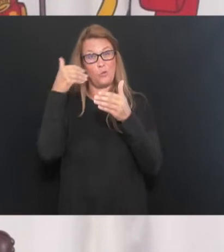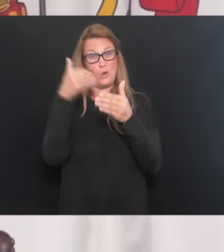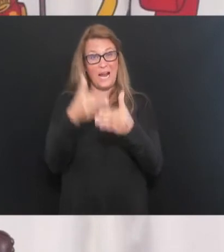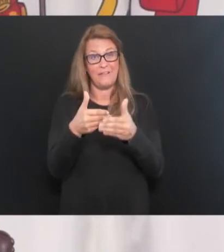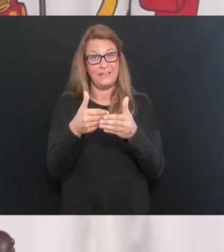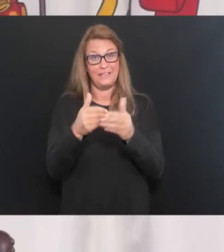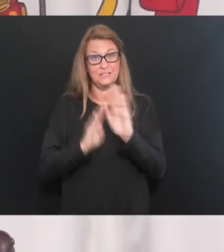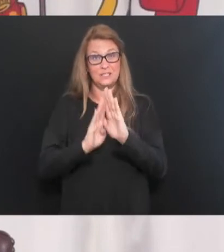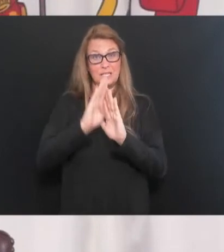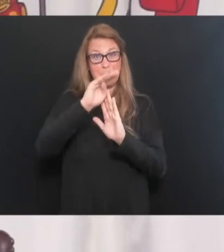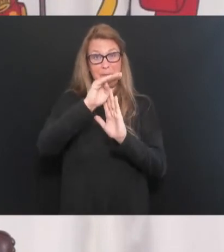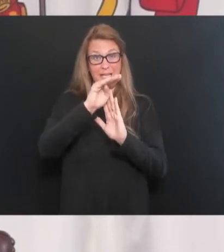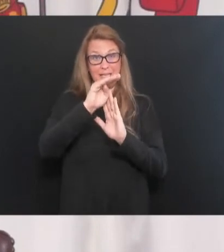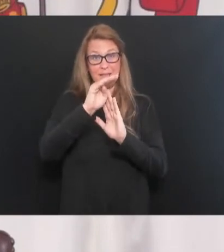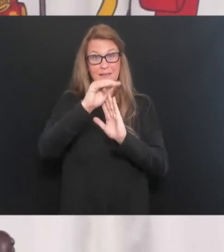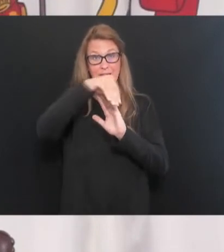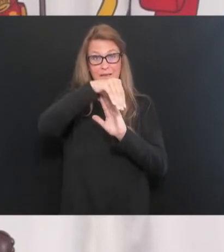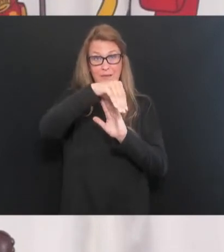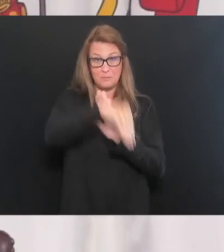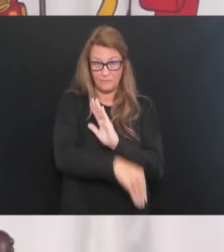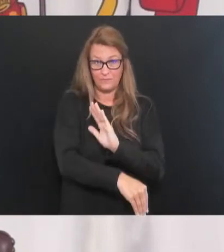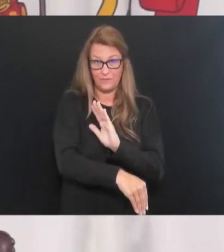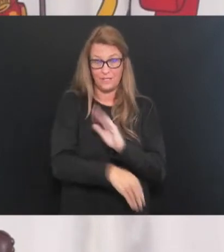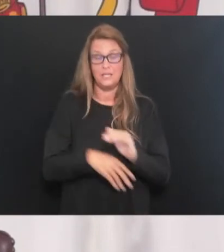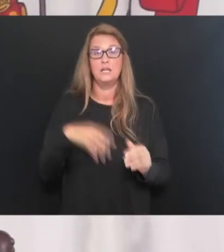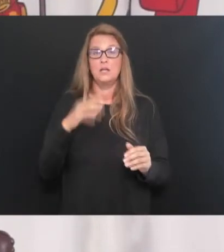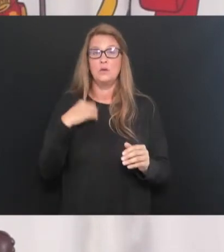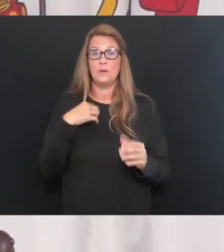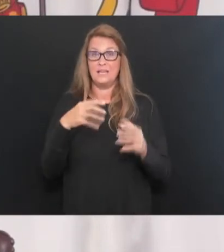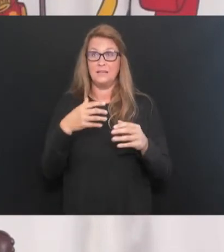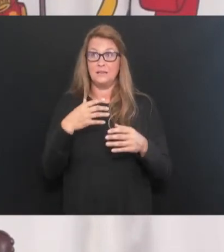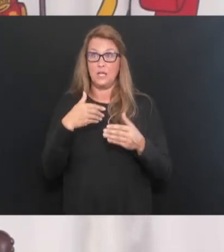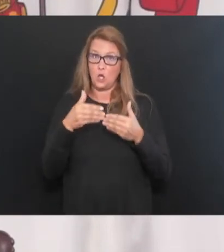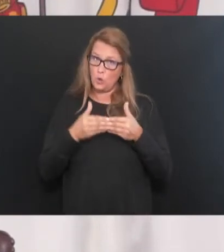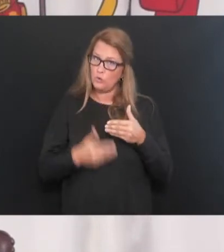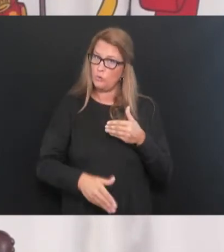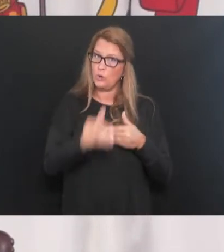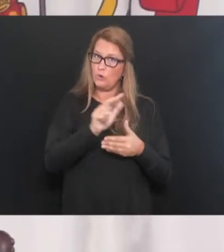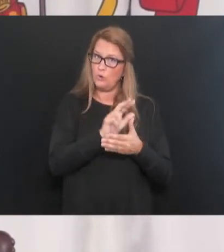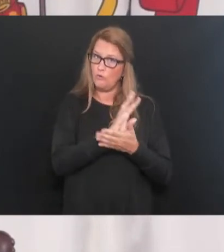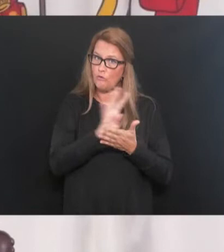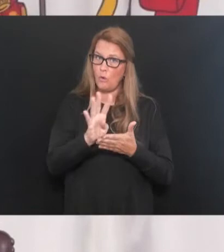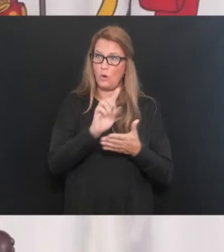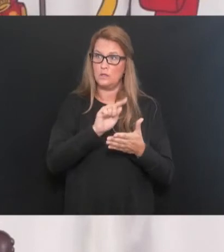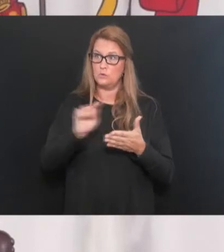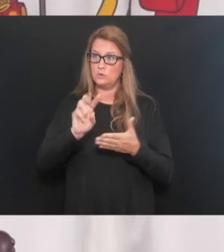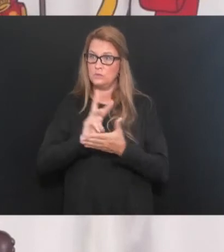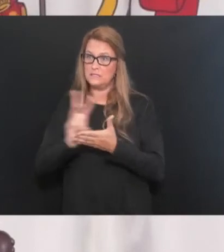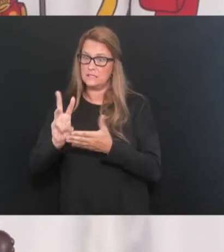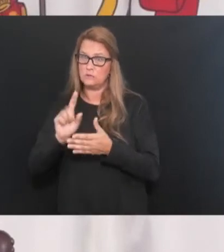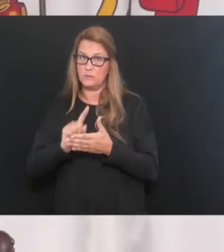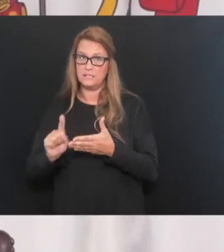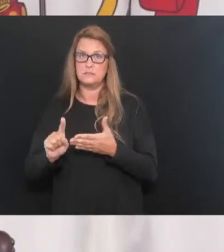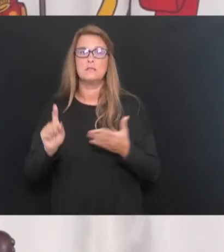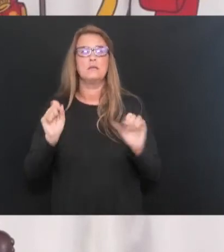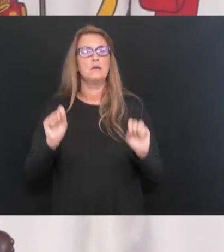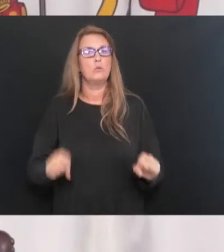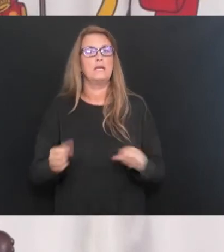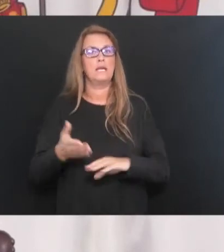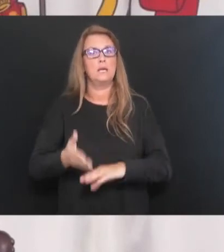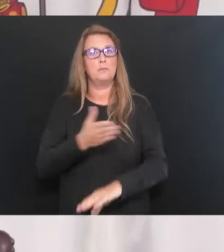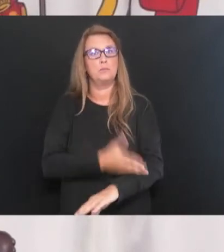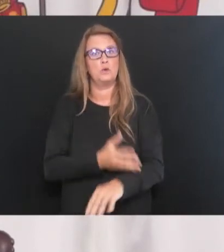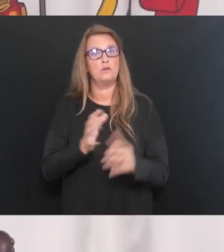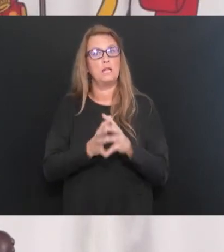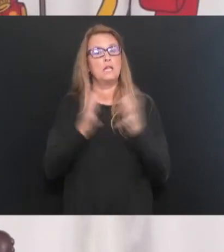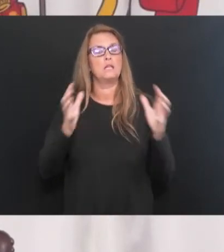peak, if we can make this another 4 to 6 weeks, or maybe only 2 to 3, things will get a lot better, a